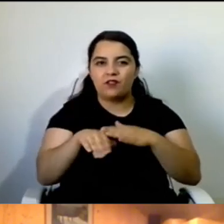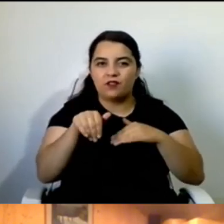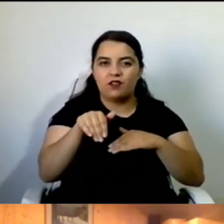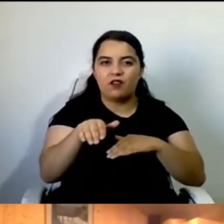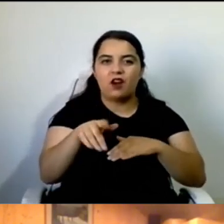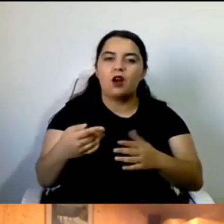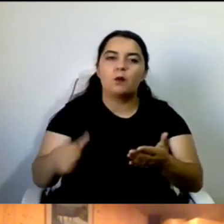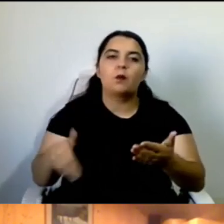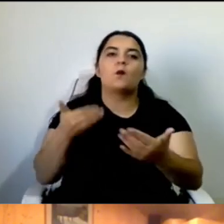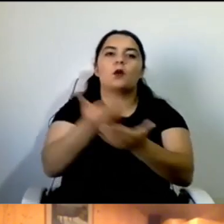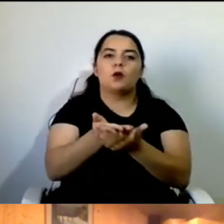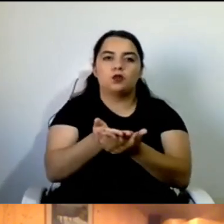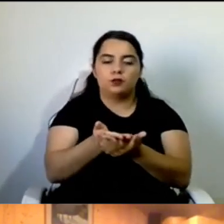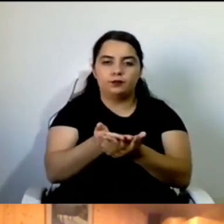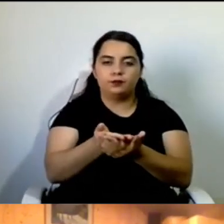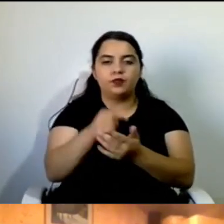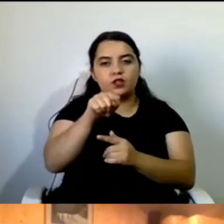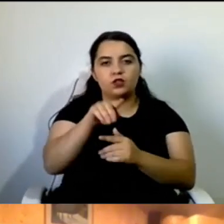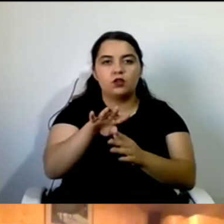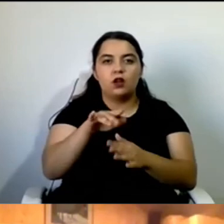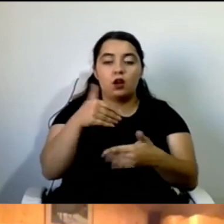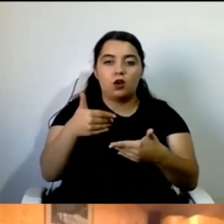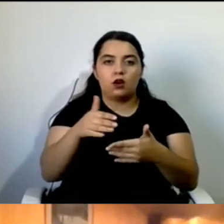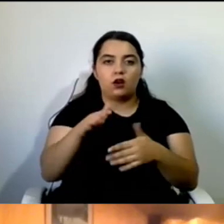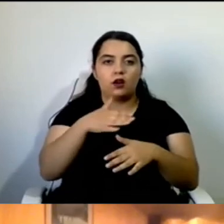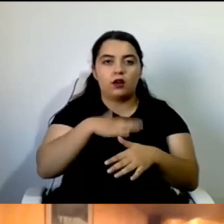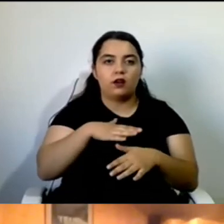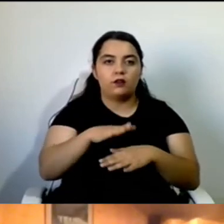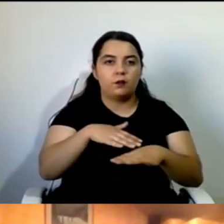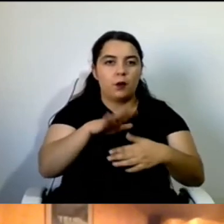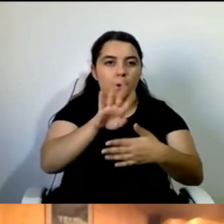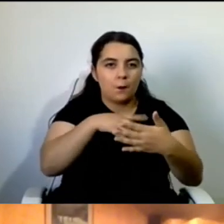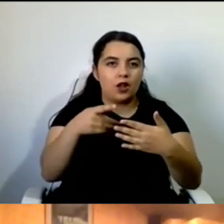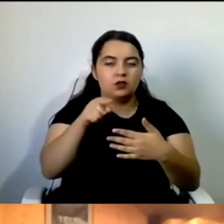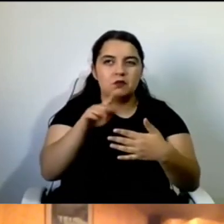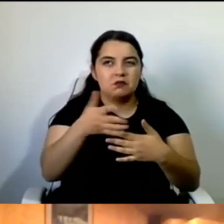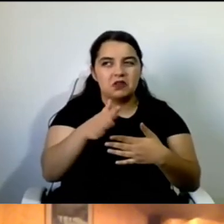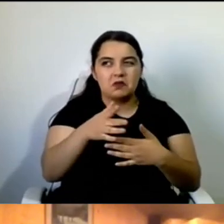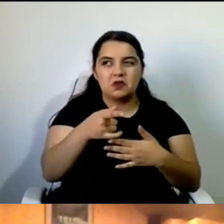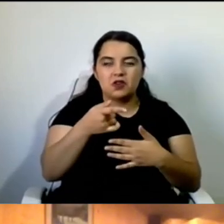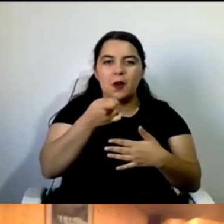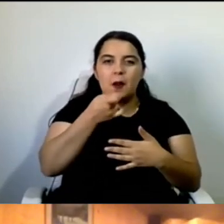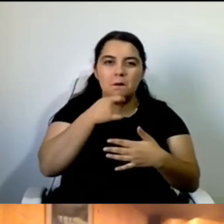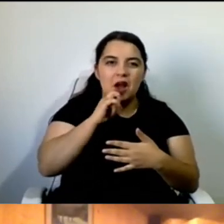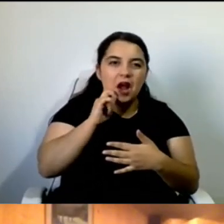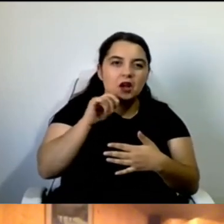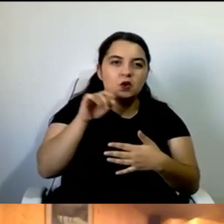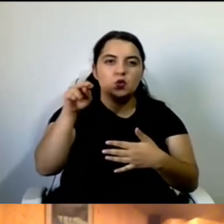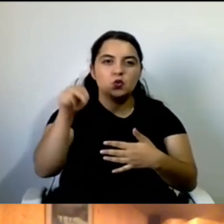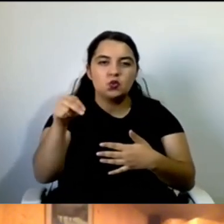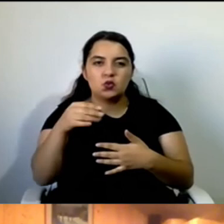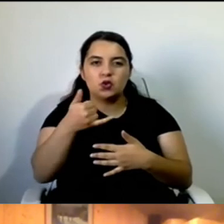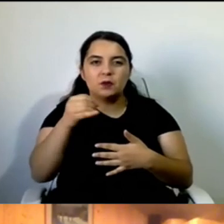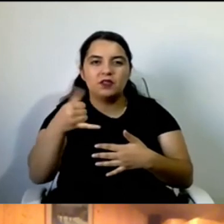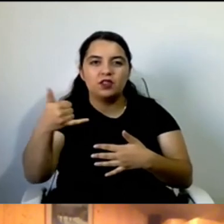May, June next year. But we'll see. If that also is managed